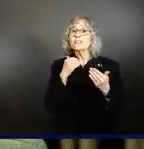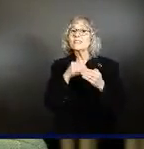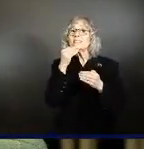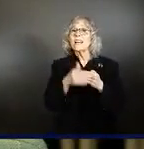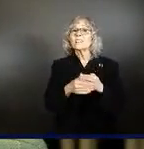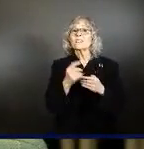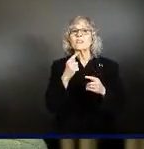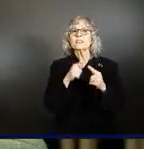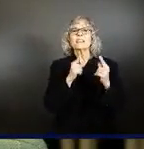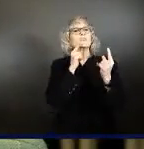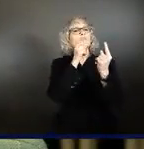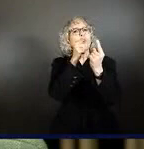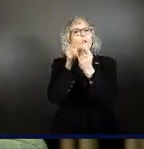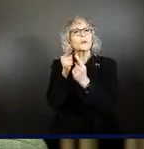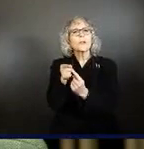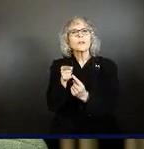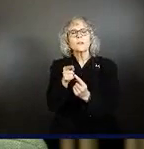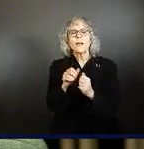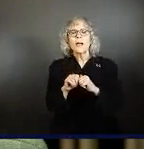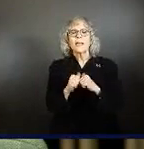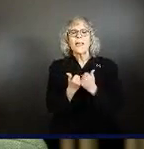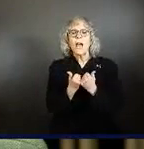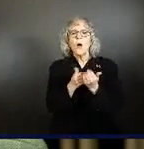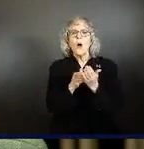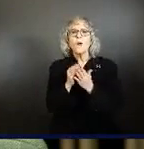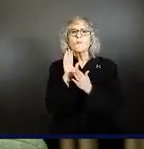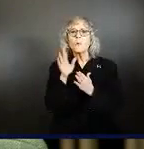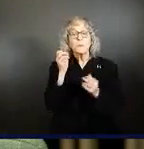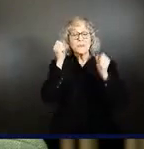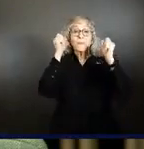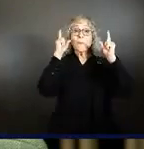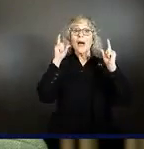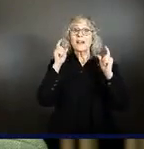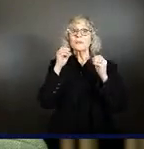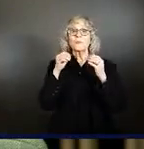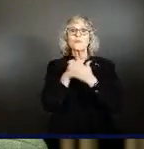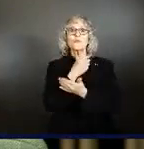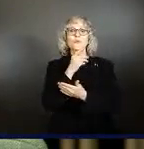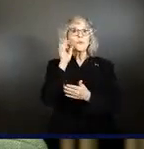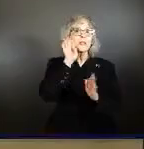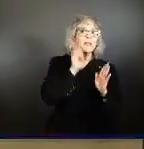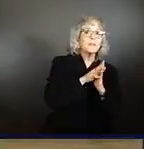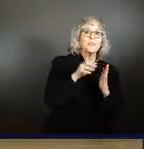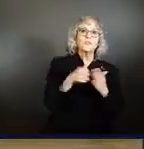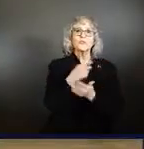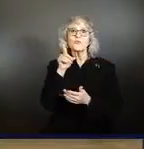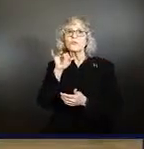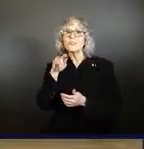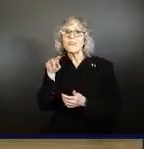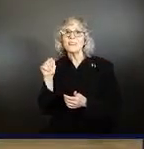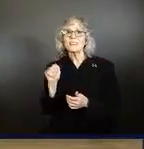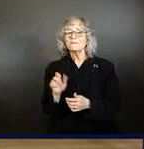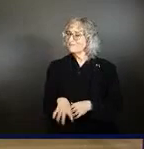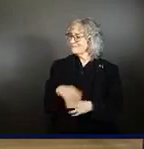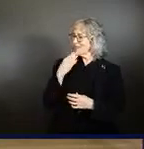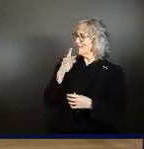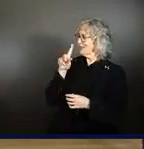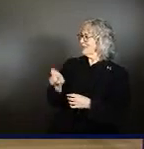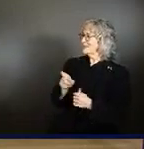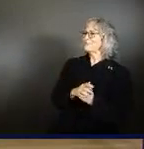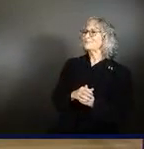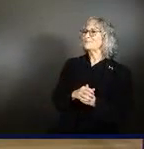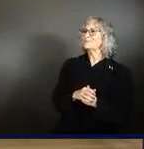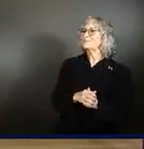how often will we be surprised with new images and data?" that's a good question. Well, I can tell you